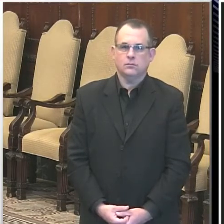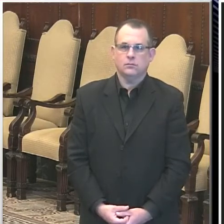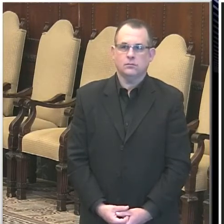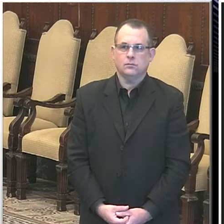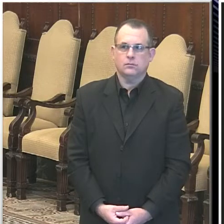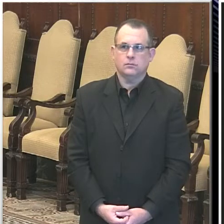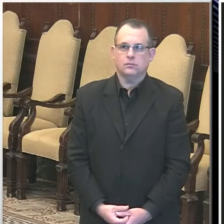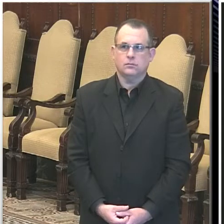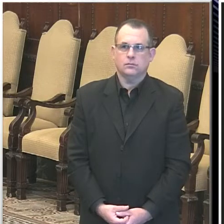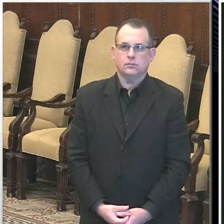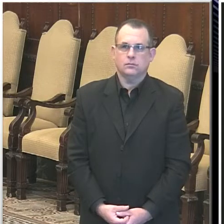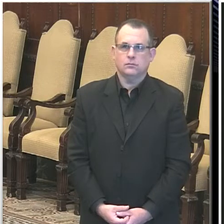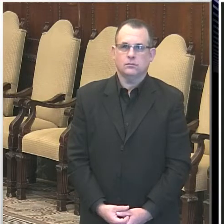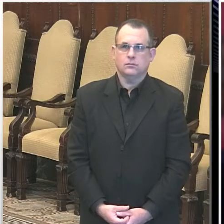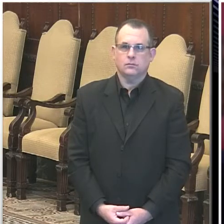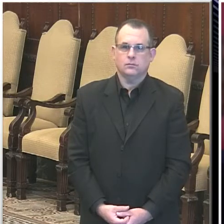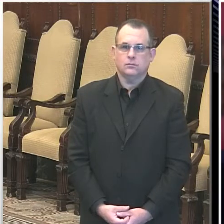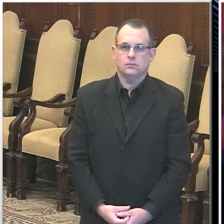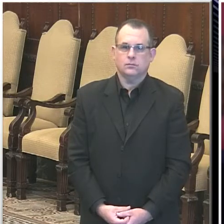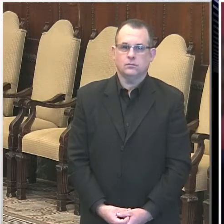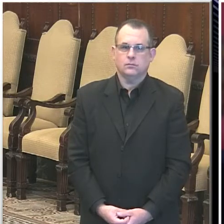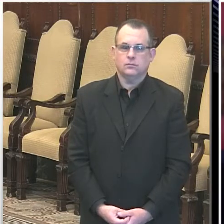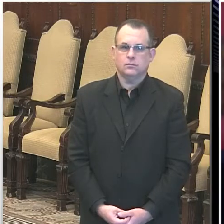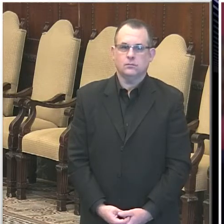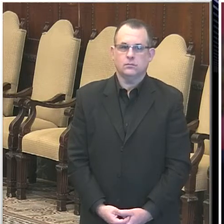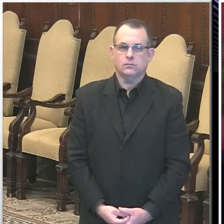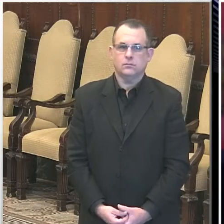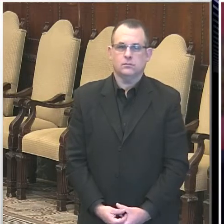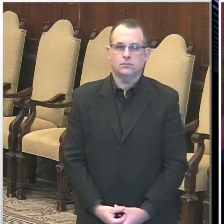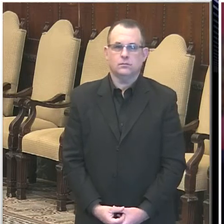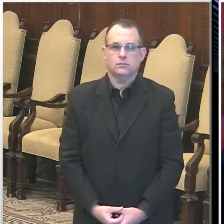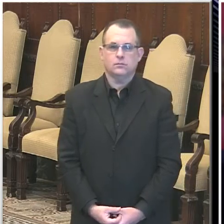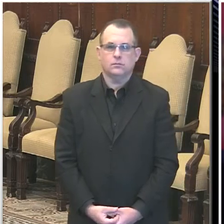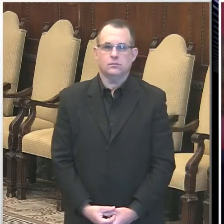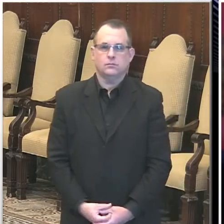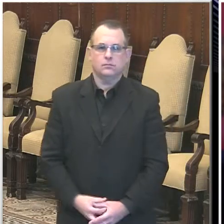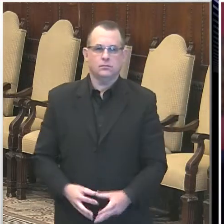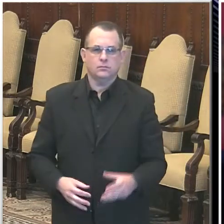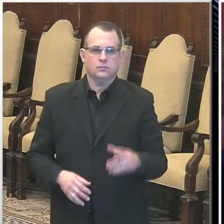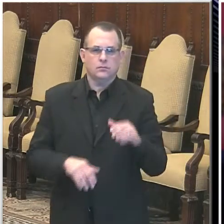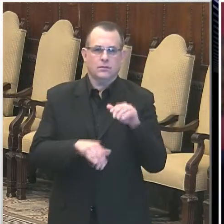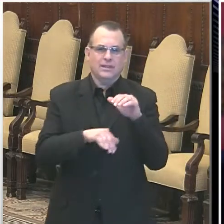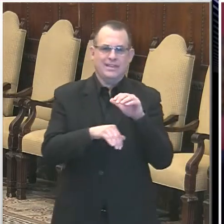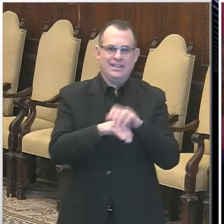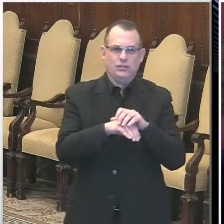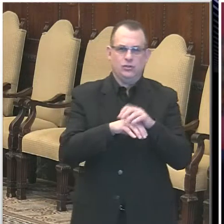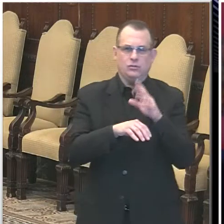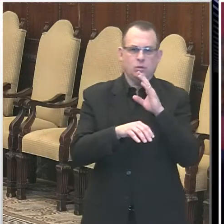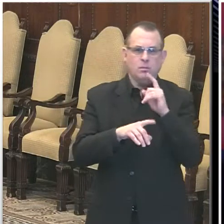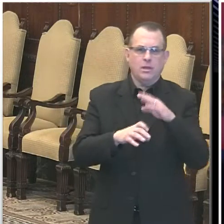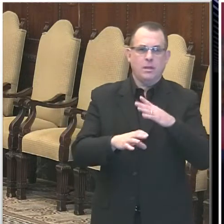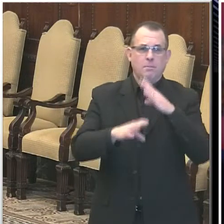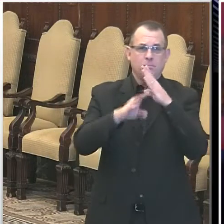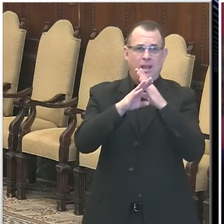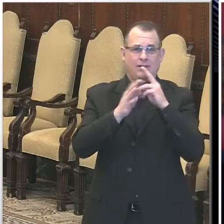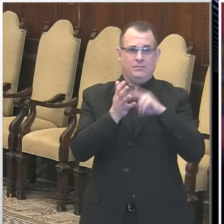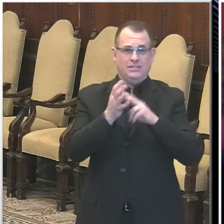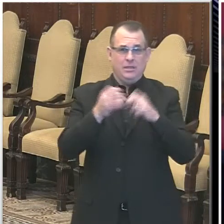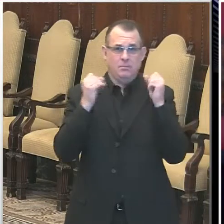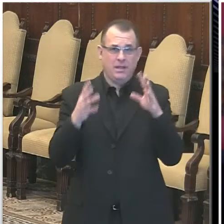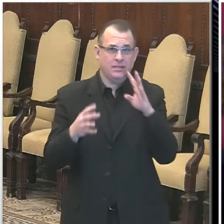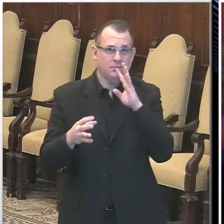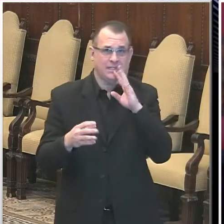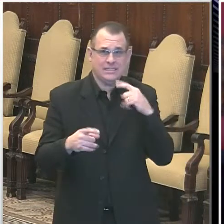cabecera? Due to the language barrier and the possibility that some Hispanics would not have access to a primary